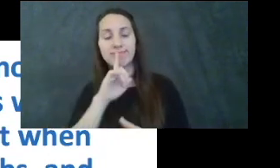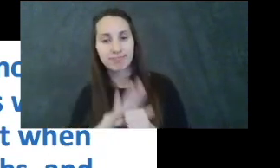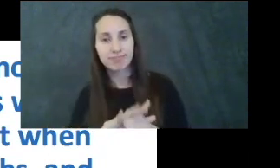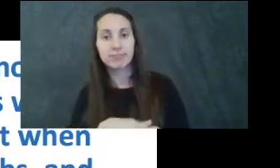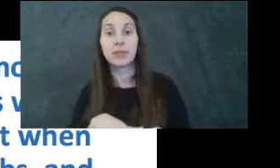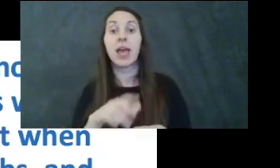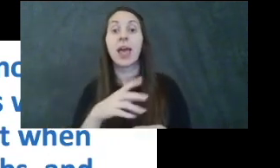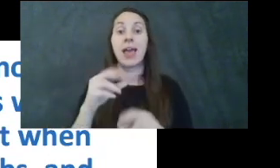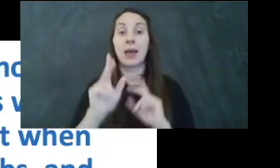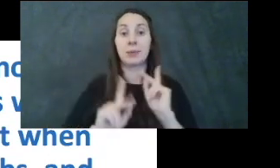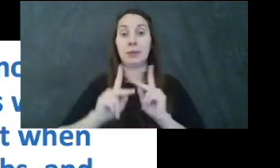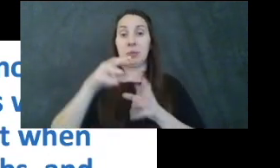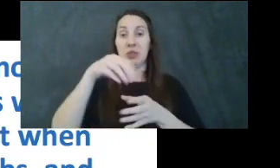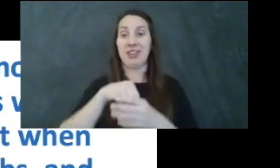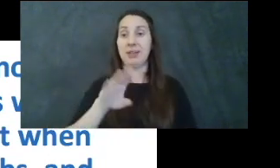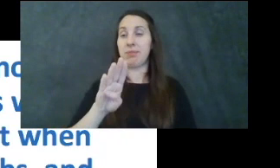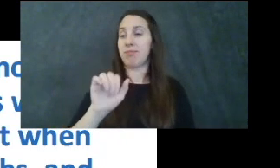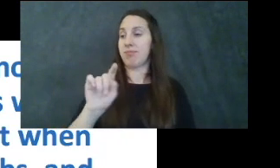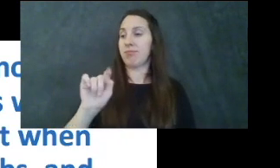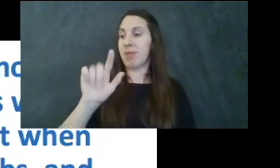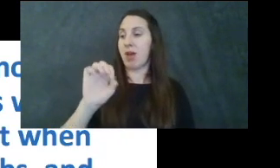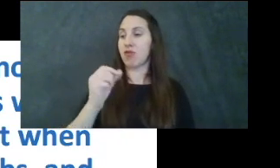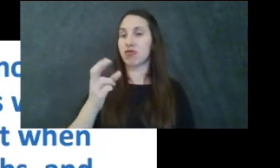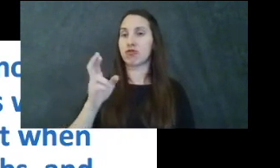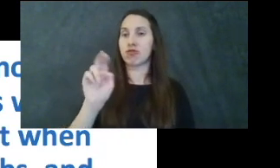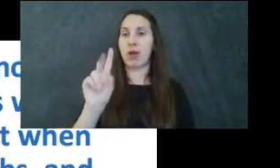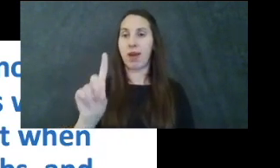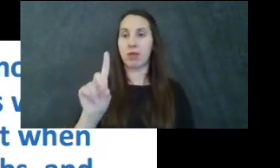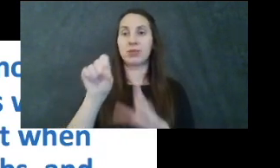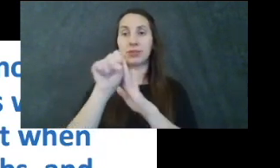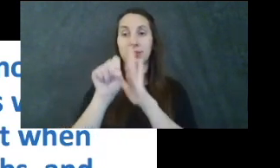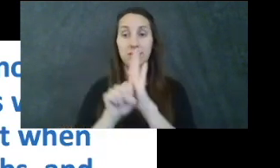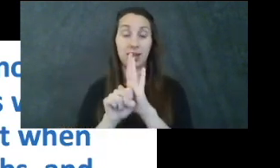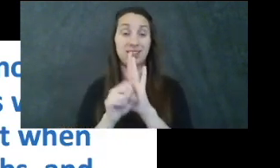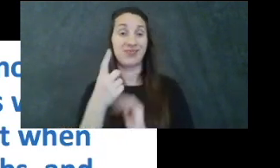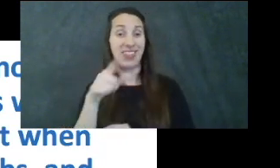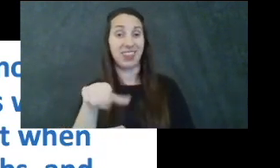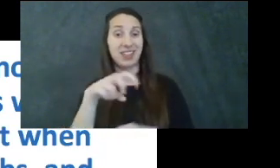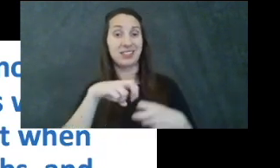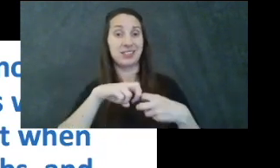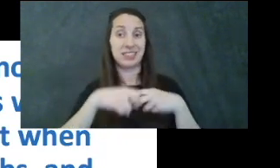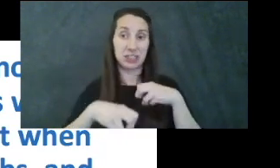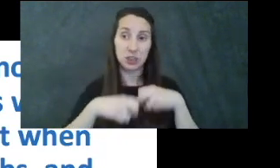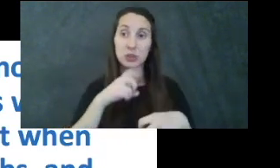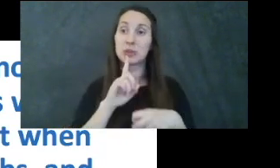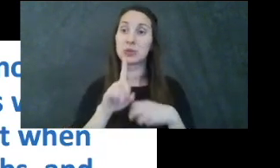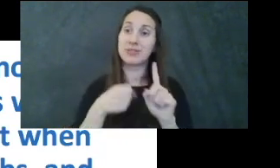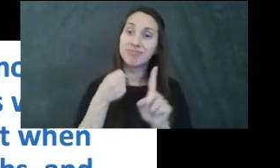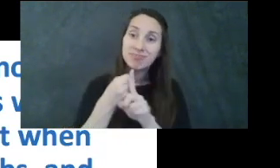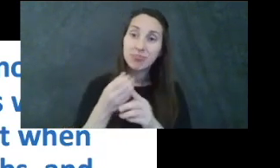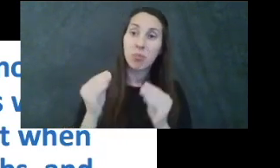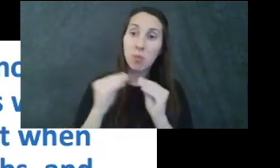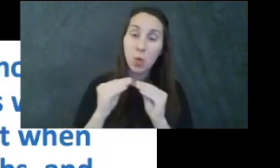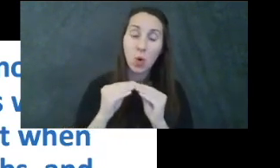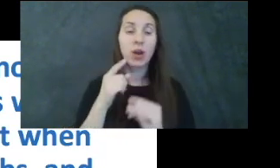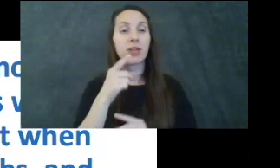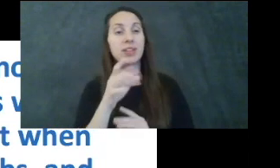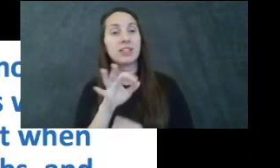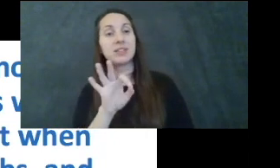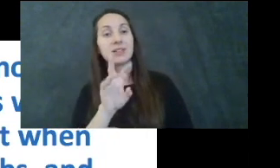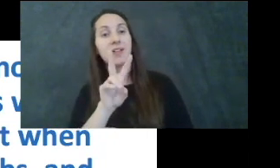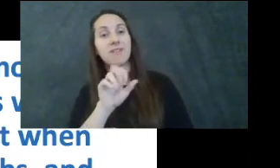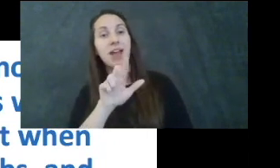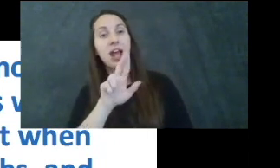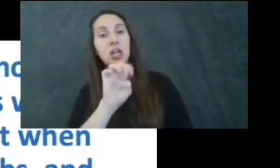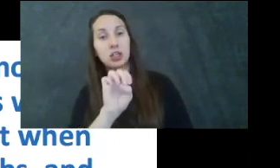states. Interestingly, these issues make even more of a difference, and these values even more of a difference